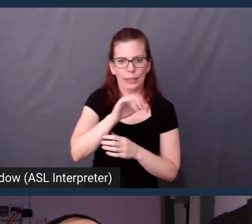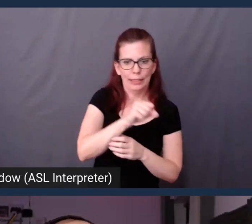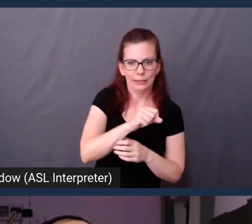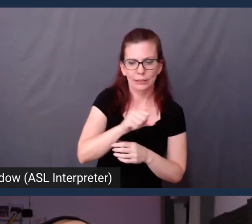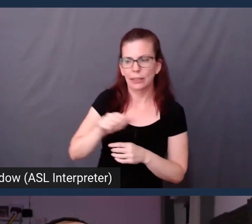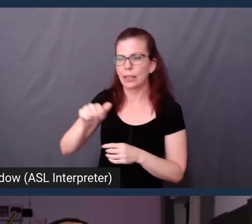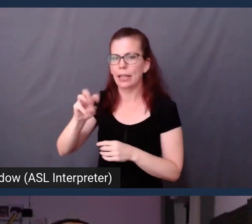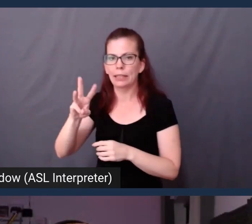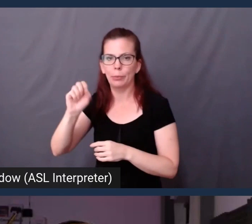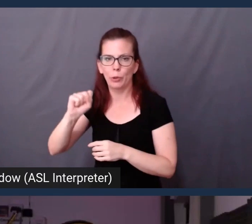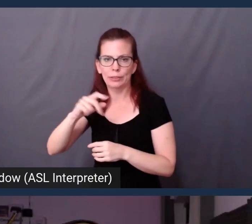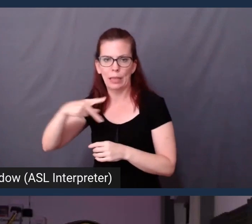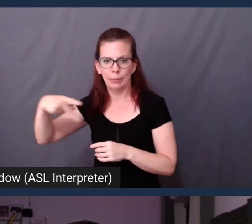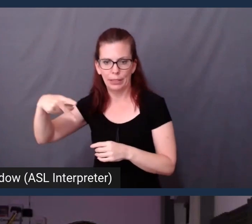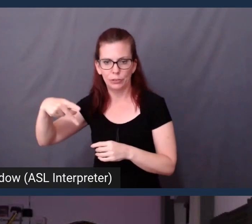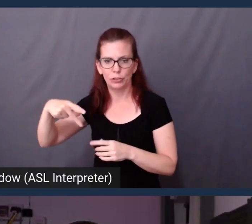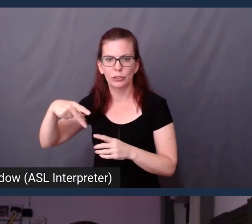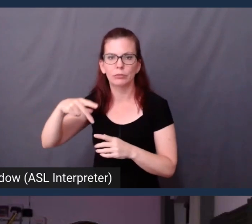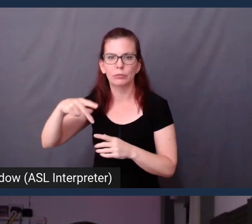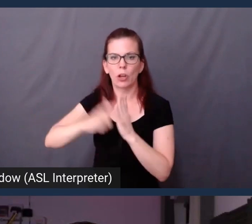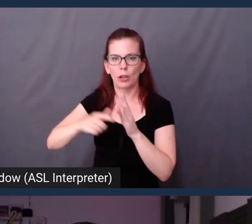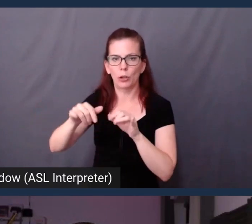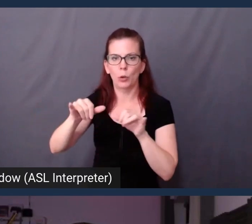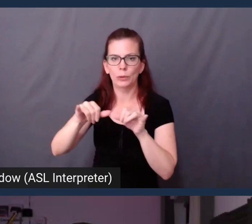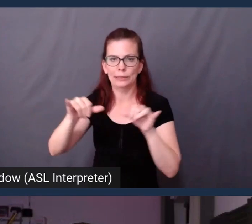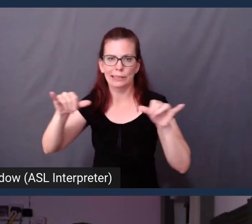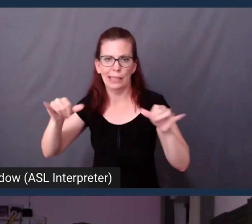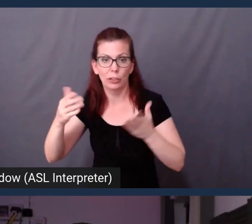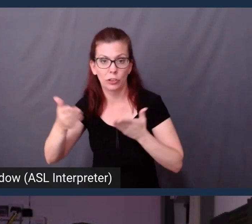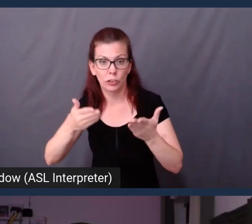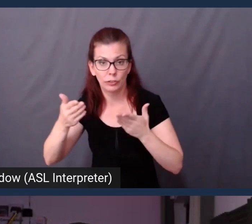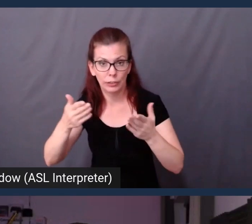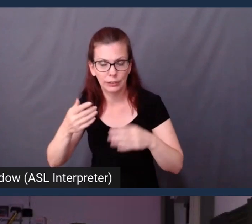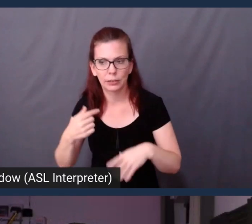application auto-scaling service. So when we